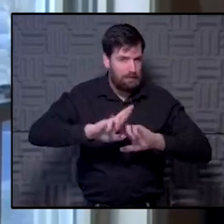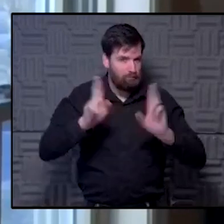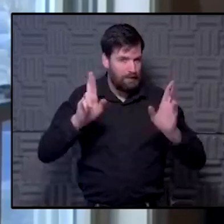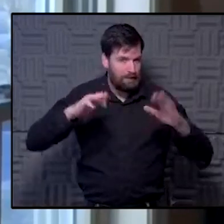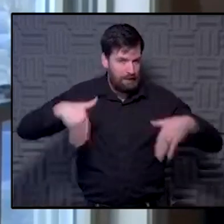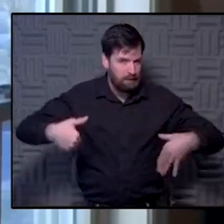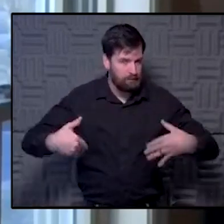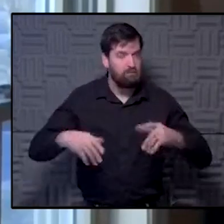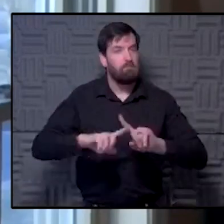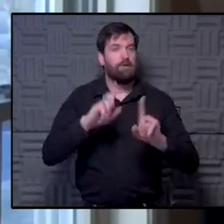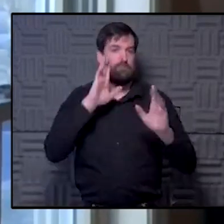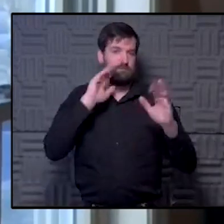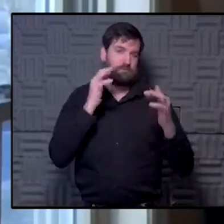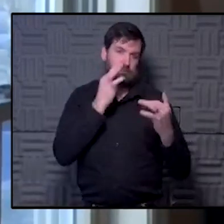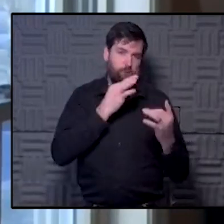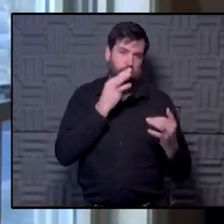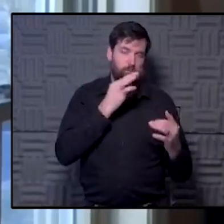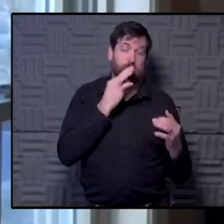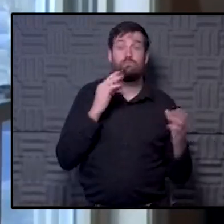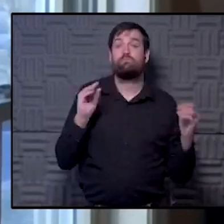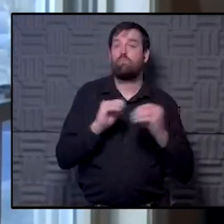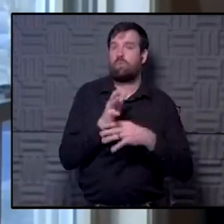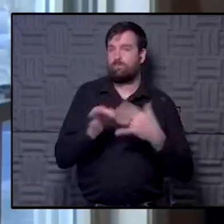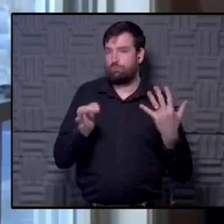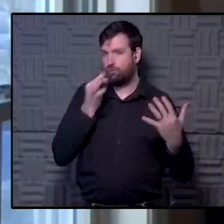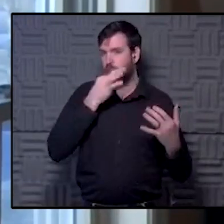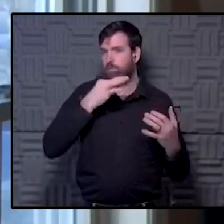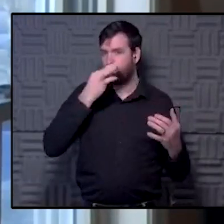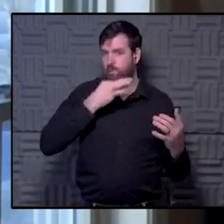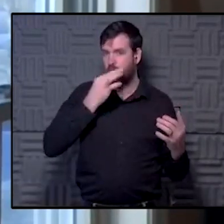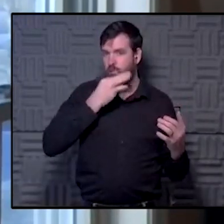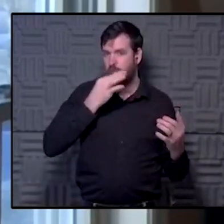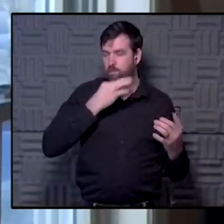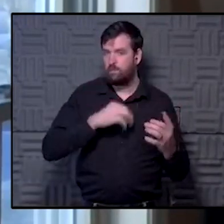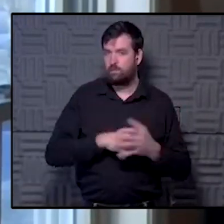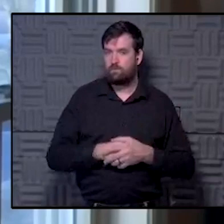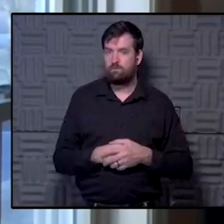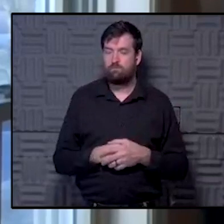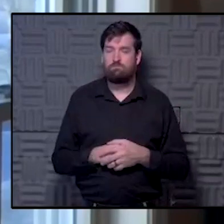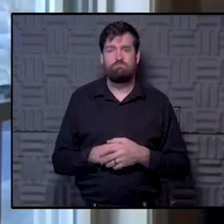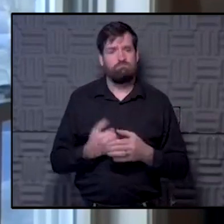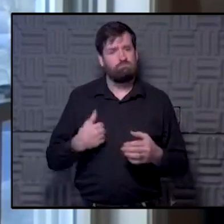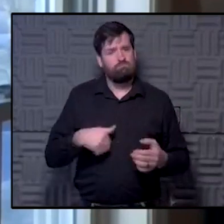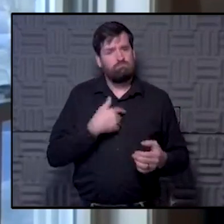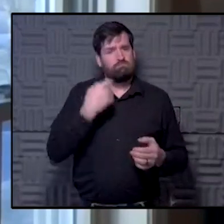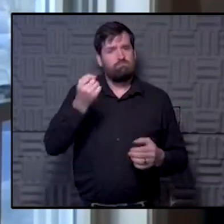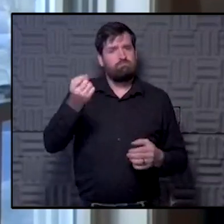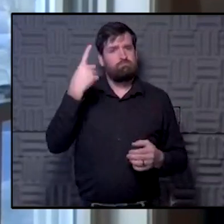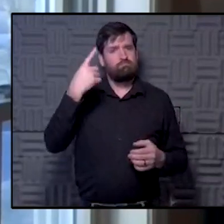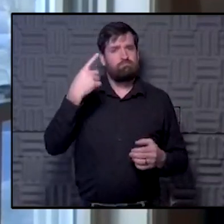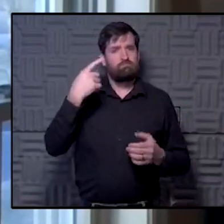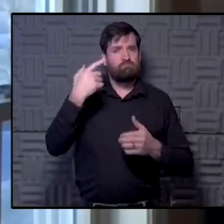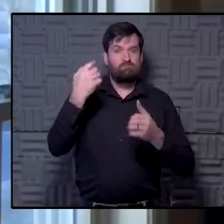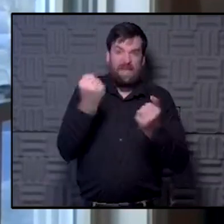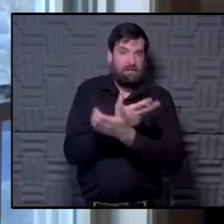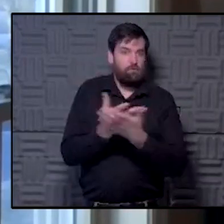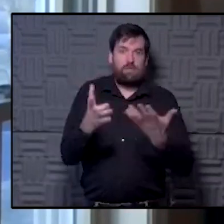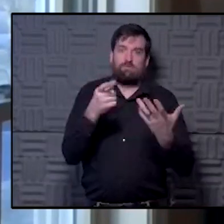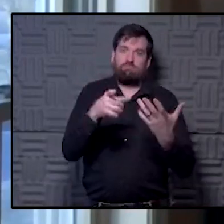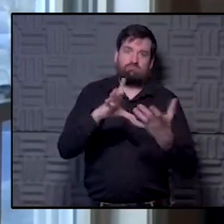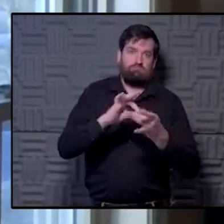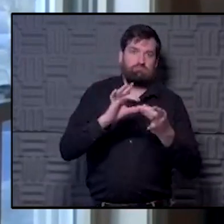hope will be ready very soon. So more options will be coming. We understand certainly everything you're saying